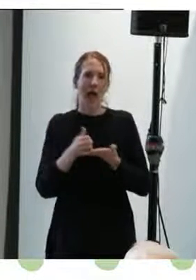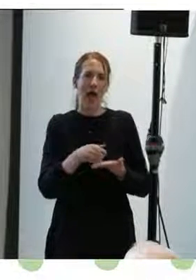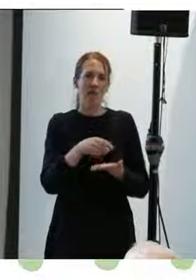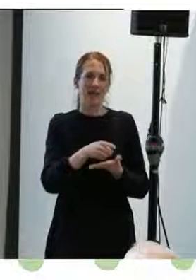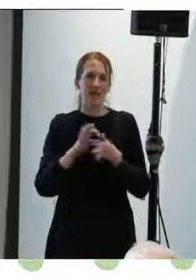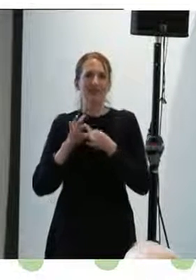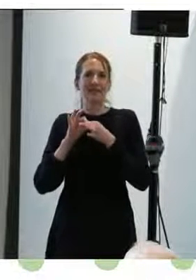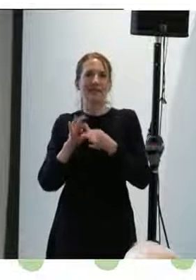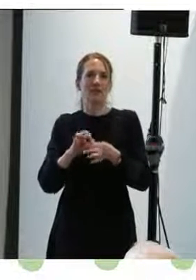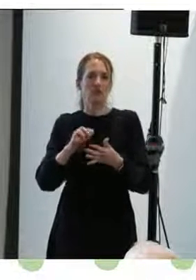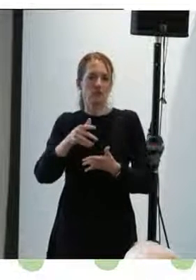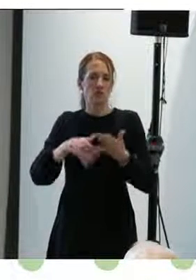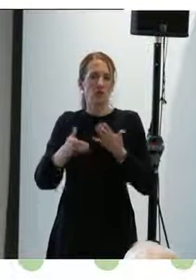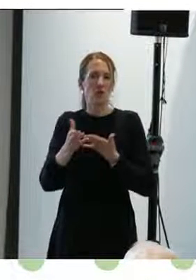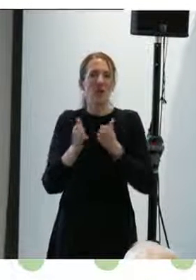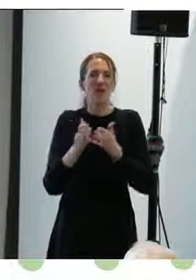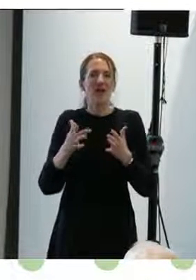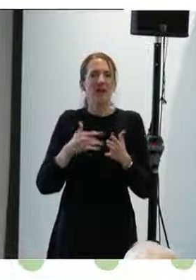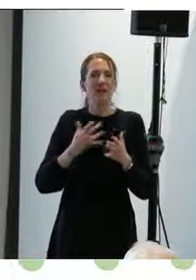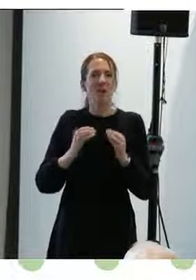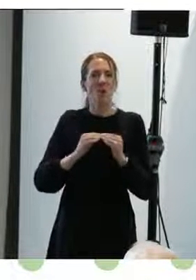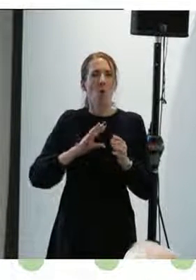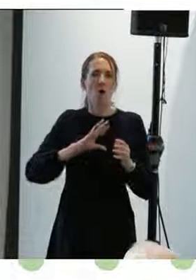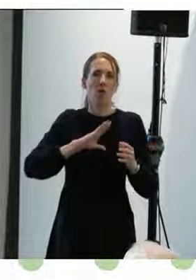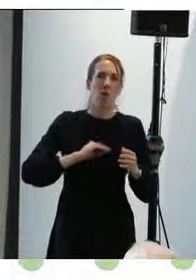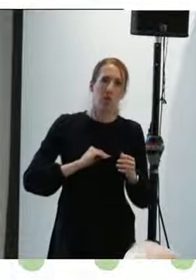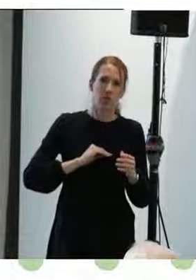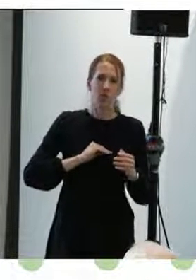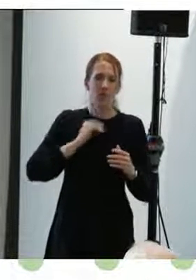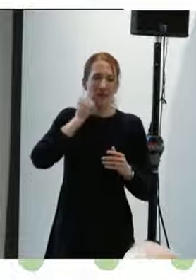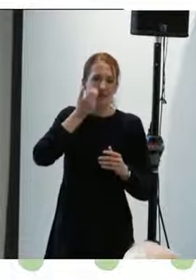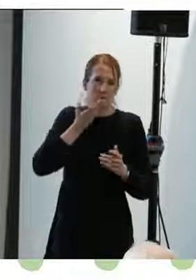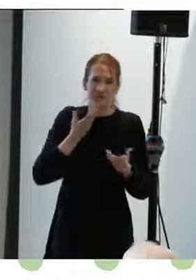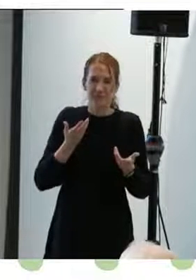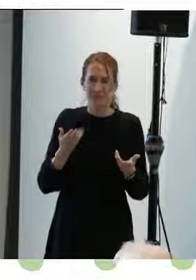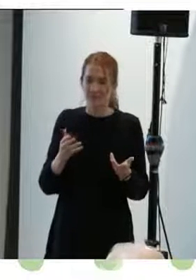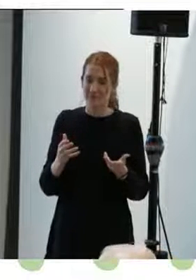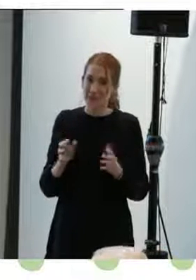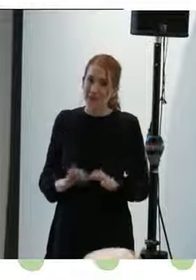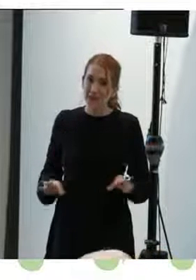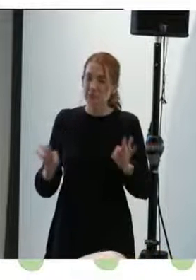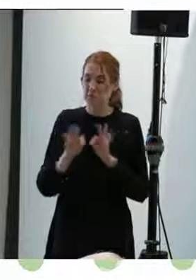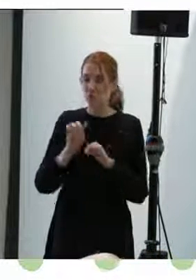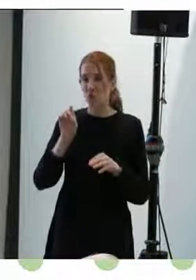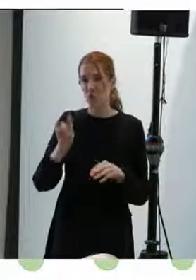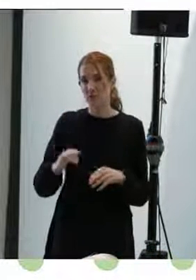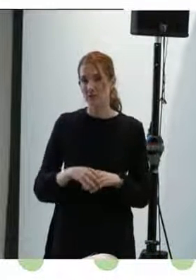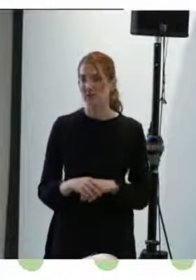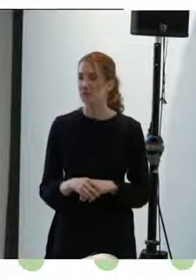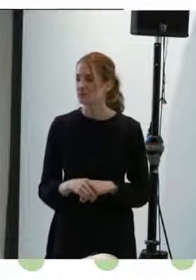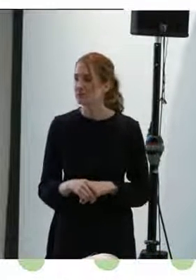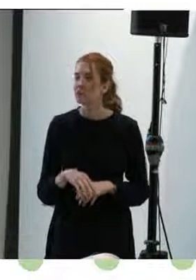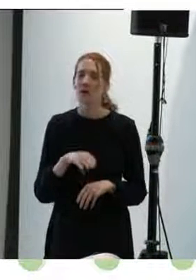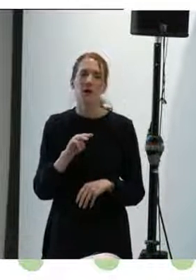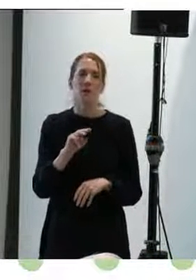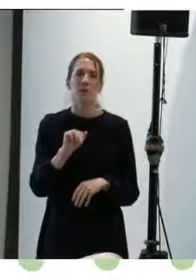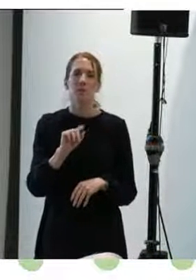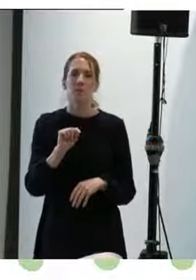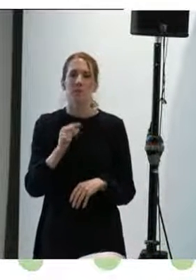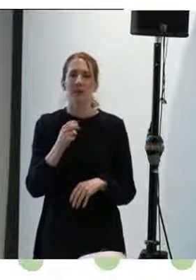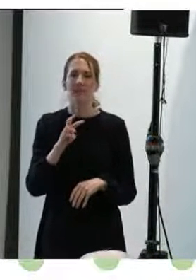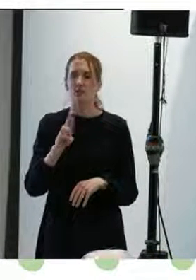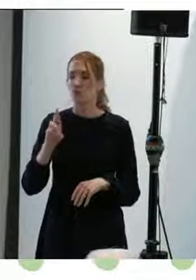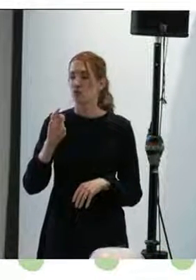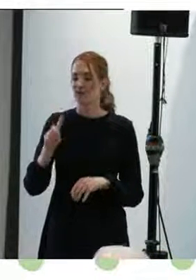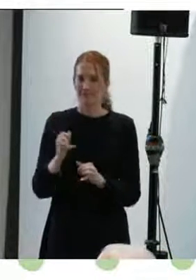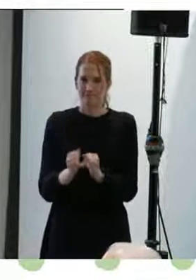even more vulnerable and more ashamed. It's a big question, though. It's a lot. Yeah. One last question.